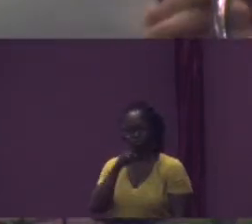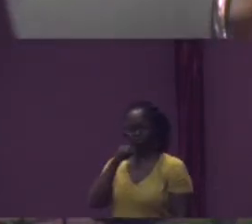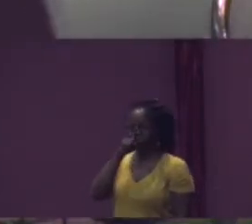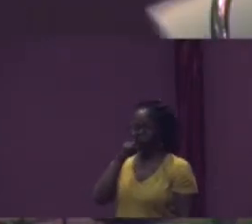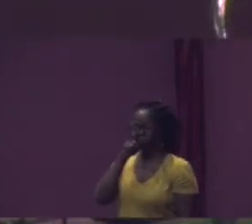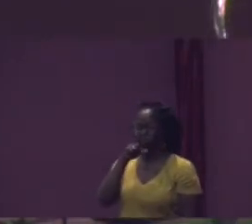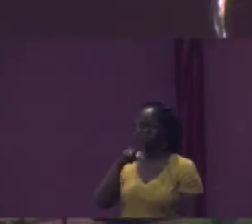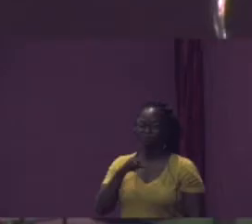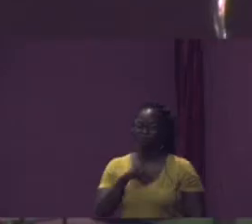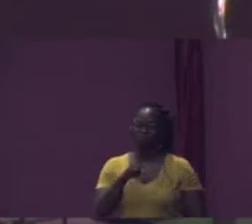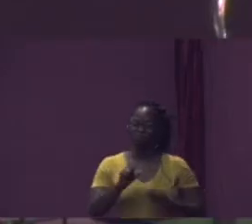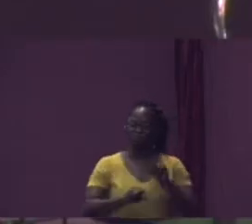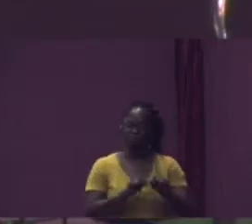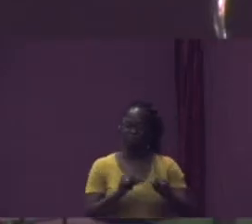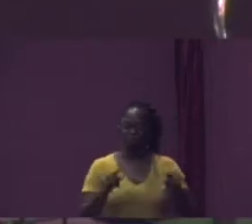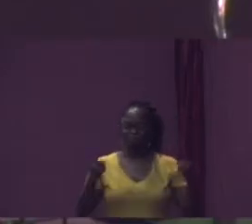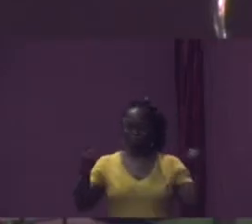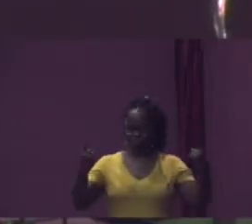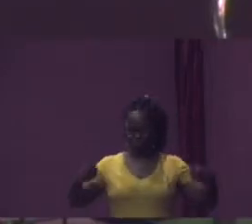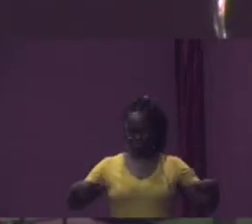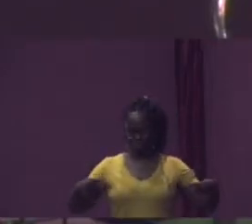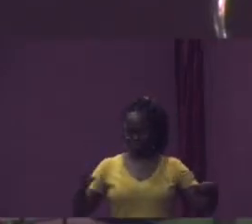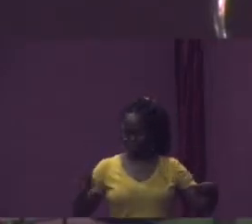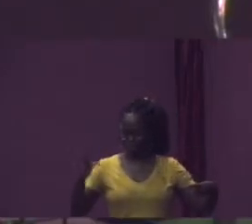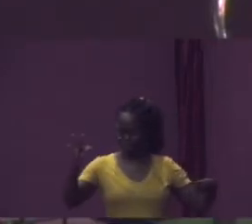elements. Medical technologies